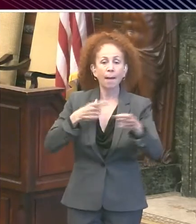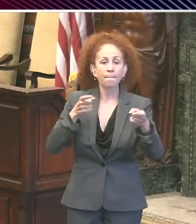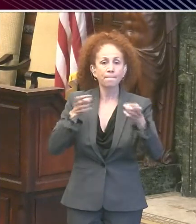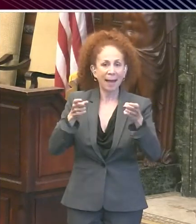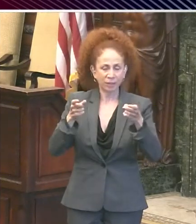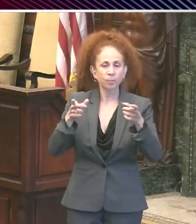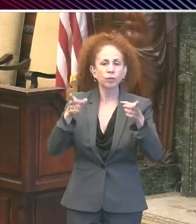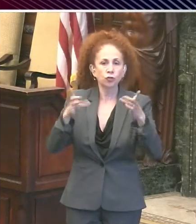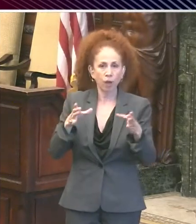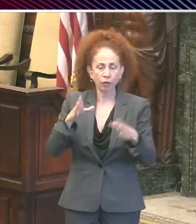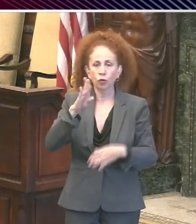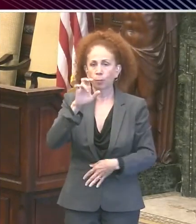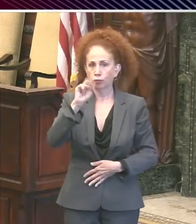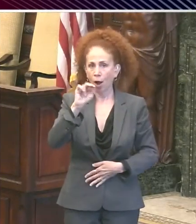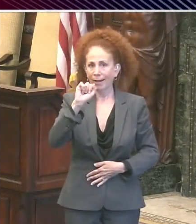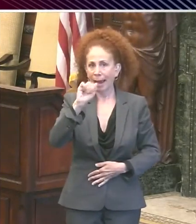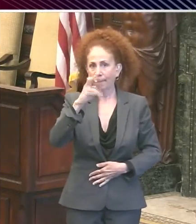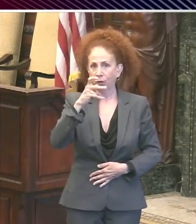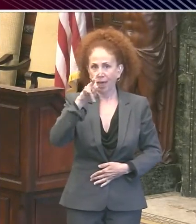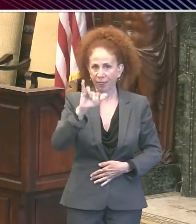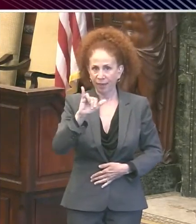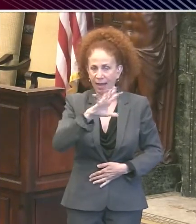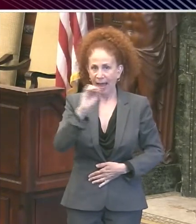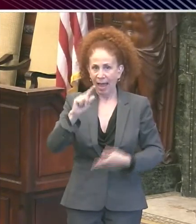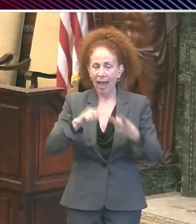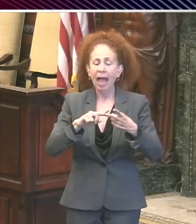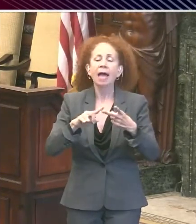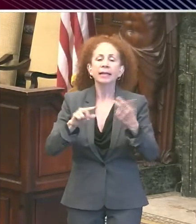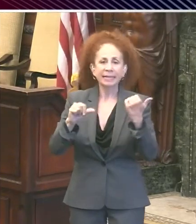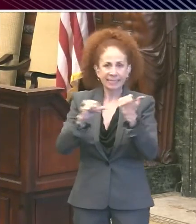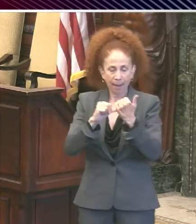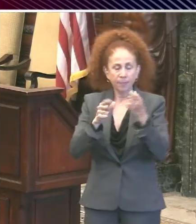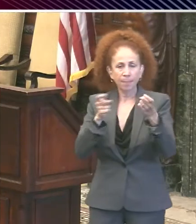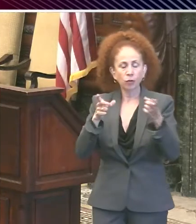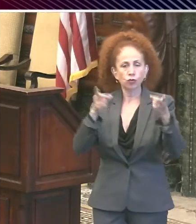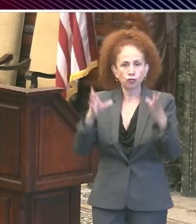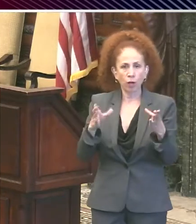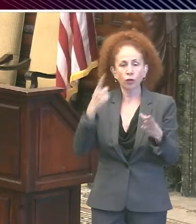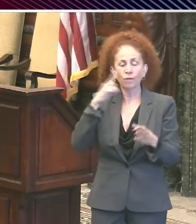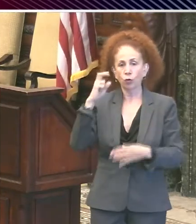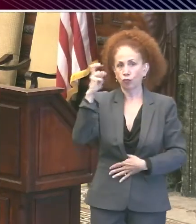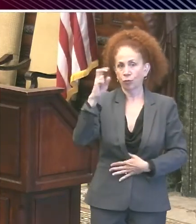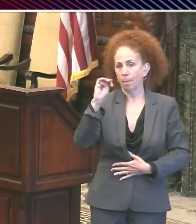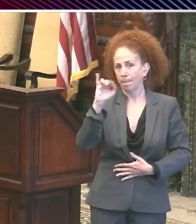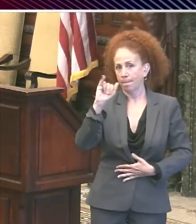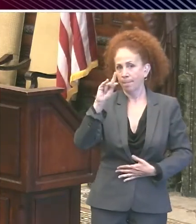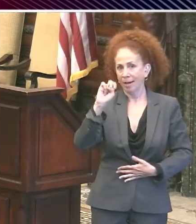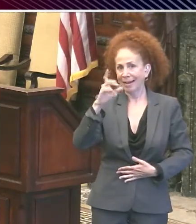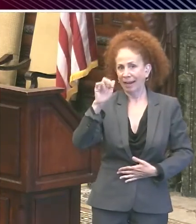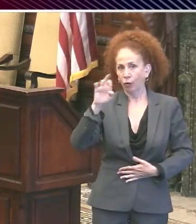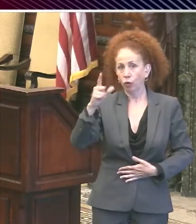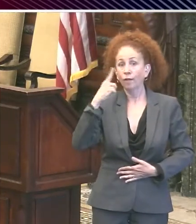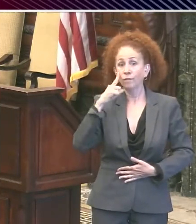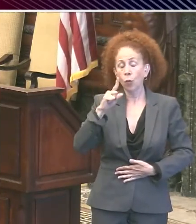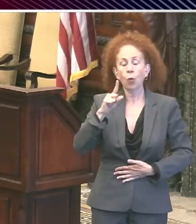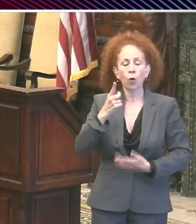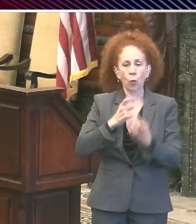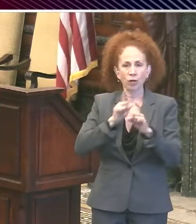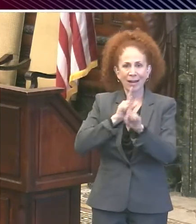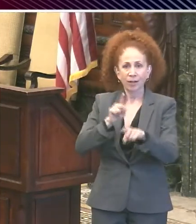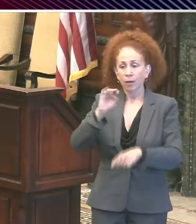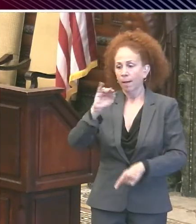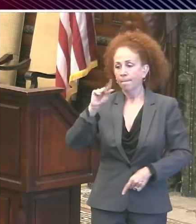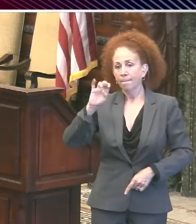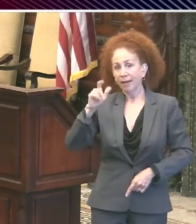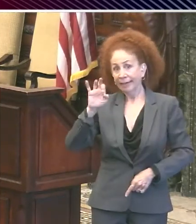Brian Abernathy and Deputy Managing Director for Transportation, Mike Carroll, joining us for QA. Mike Carroll,